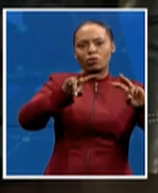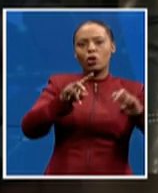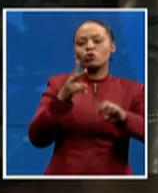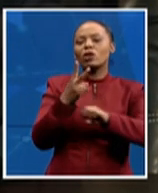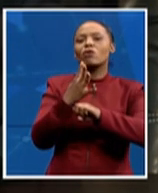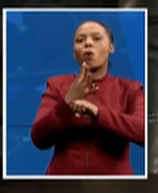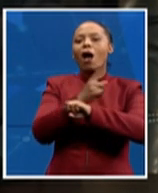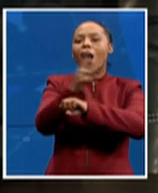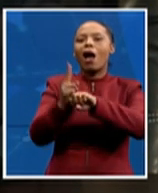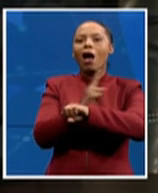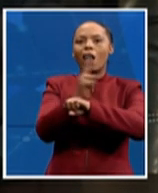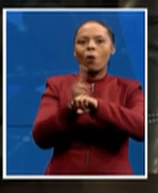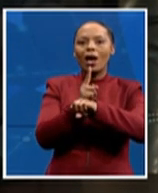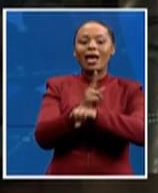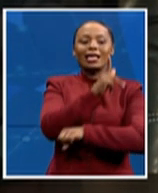has recorded